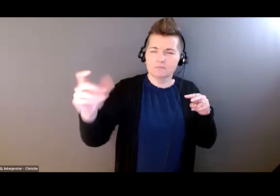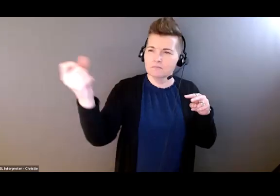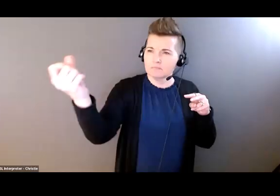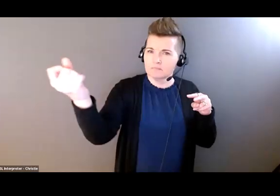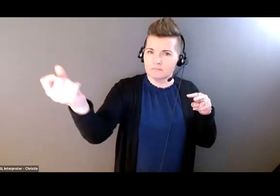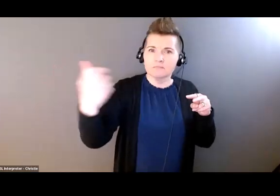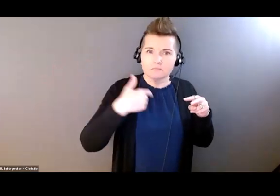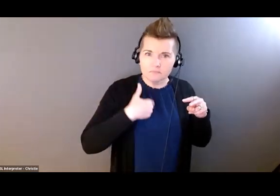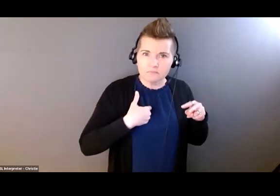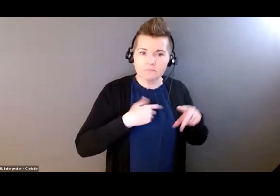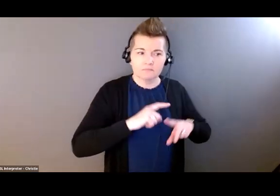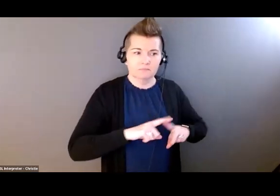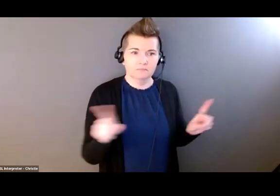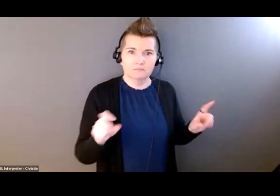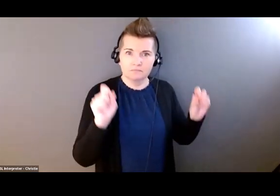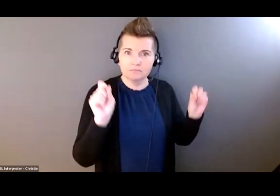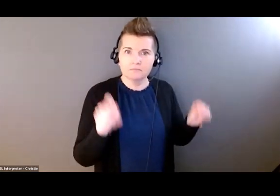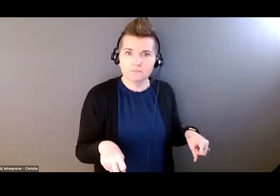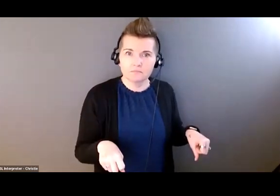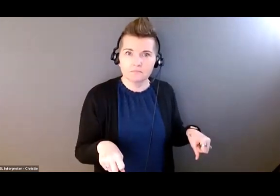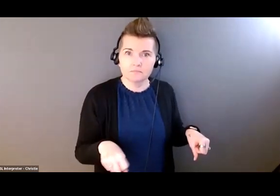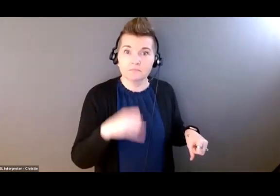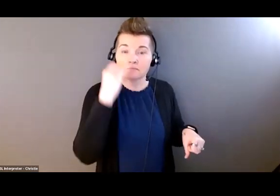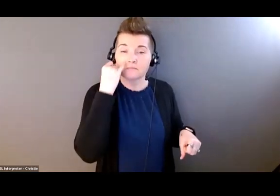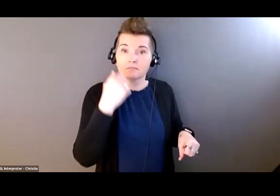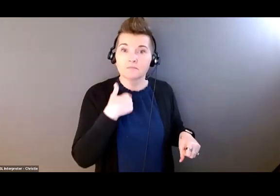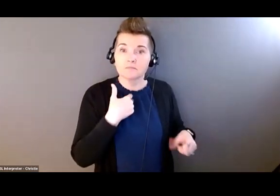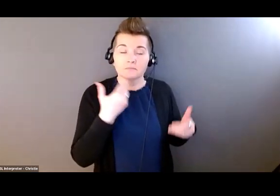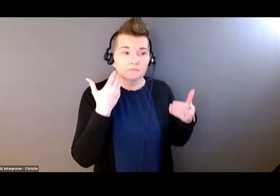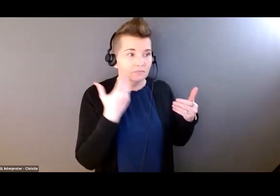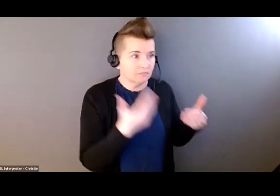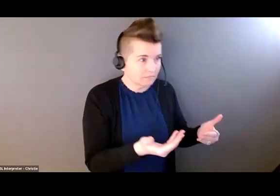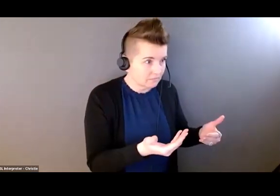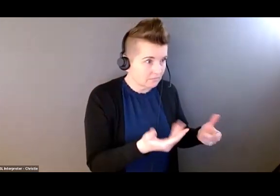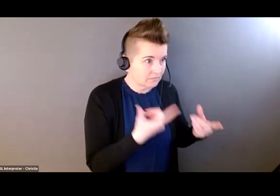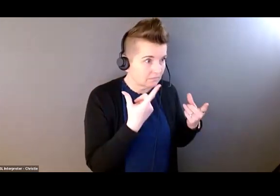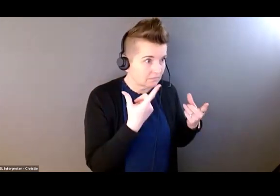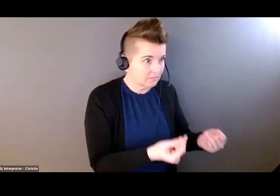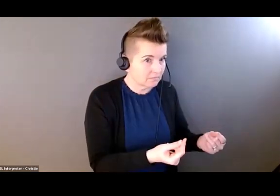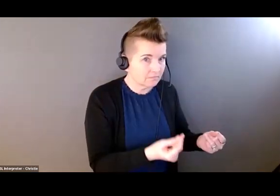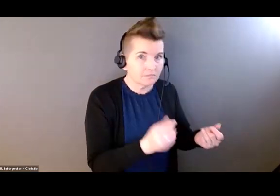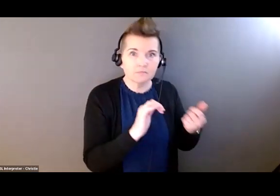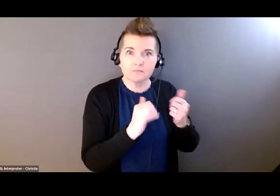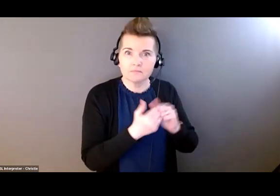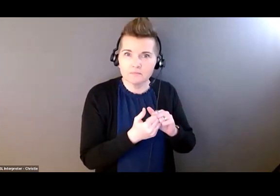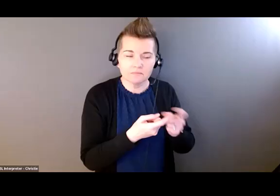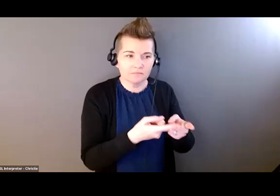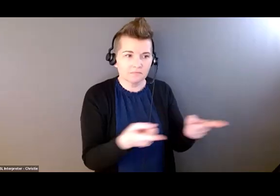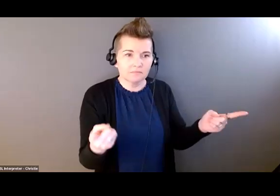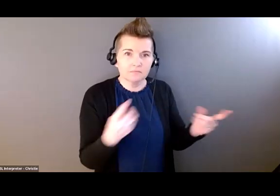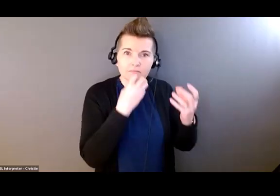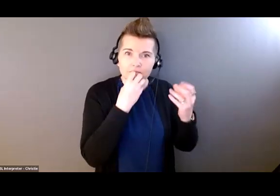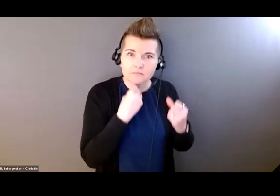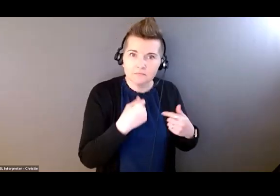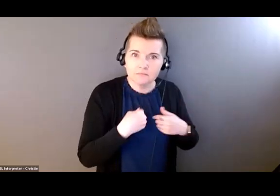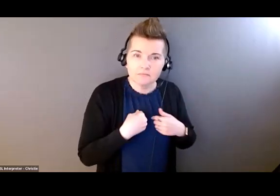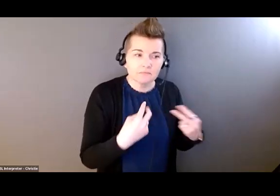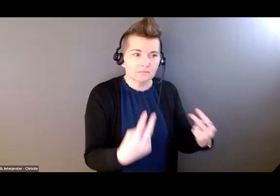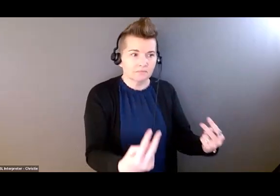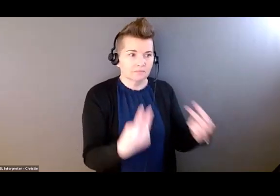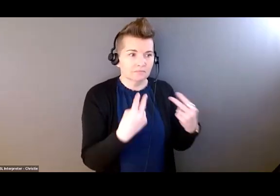chance to look at that. So I think it's just so important. It's at the moment, it's the